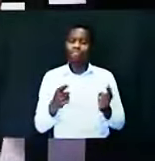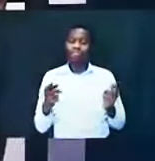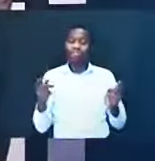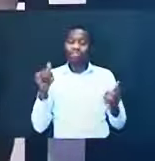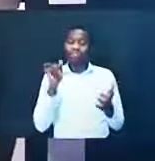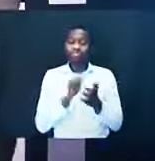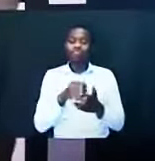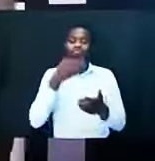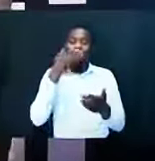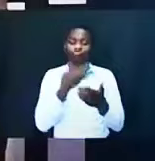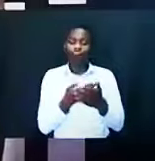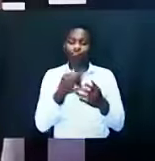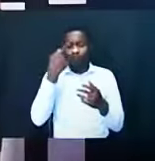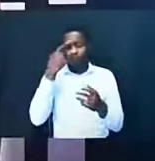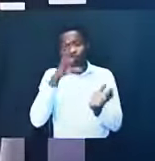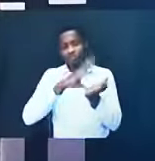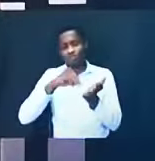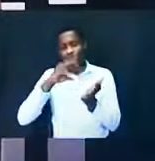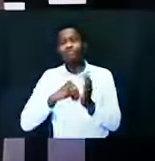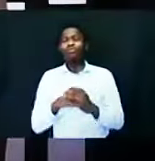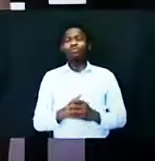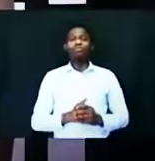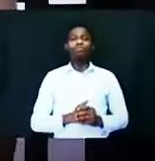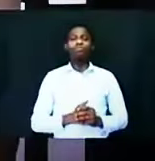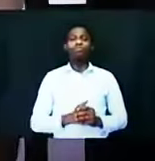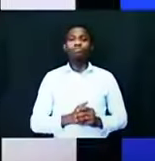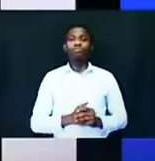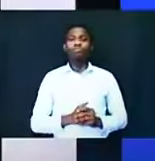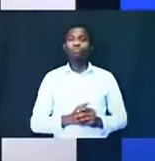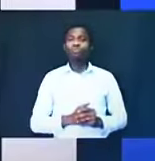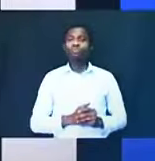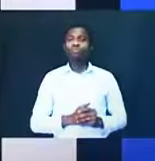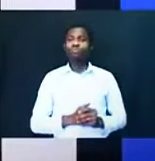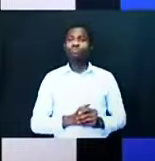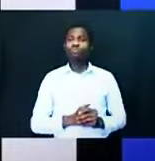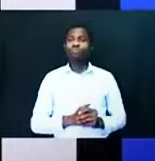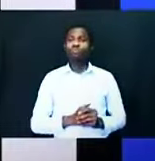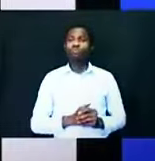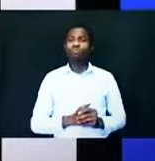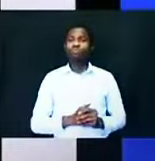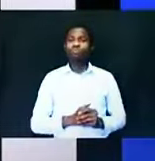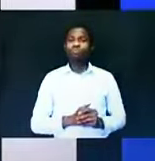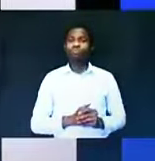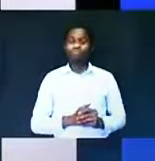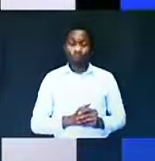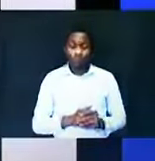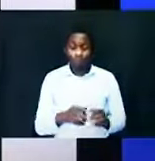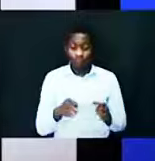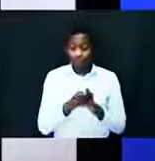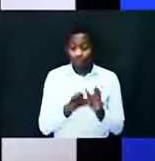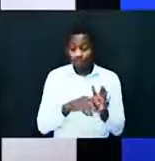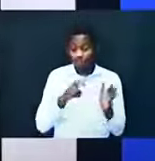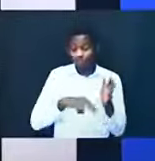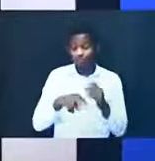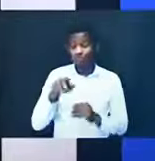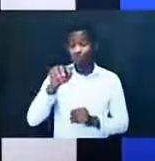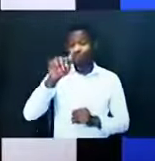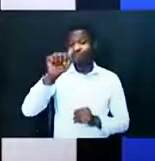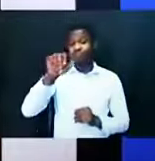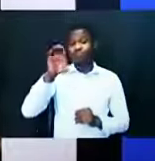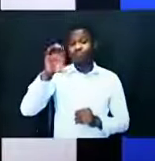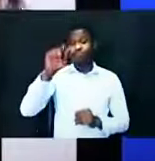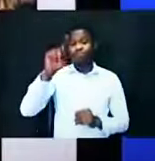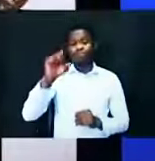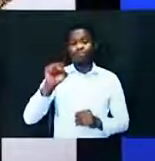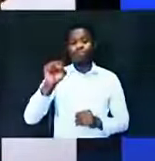principles of the kingdom of God. E kwan a etim ahinde no mu hyehye yeso. As chapter 17. As ma fo ne nyuma ne ti do